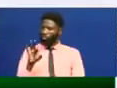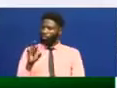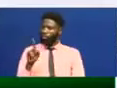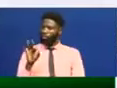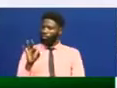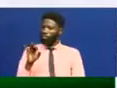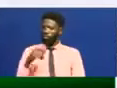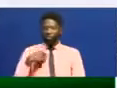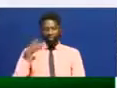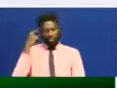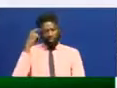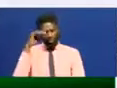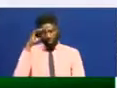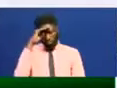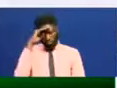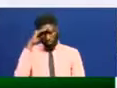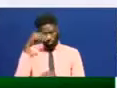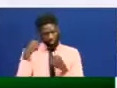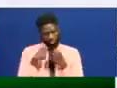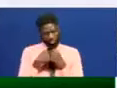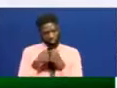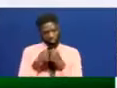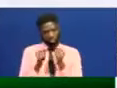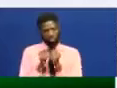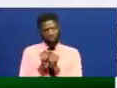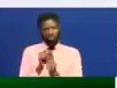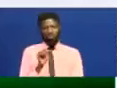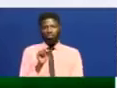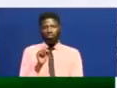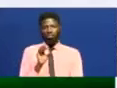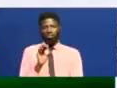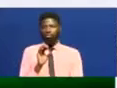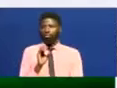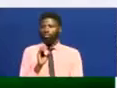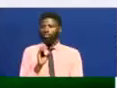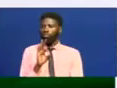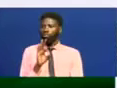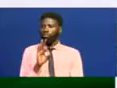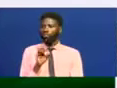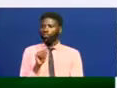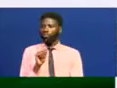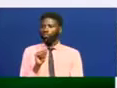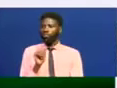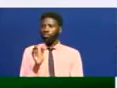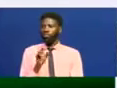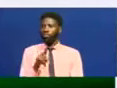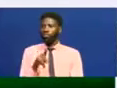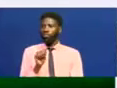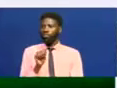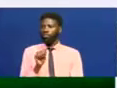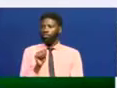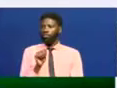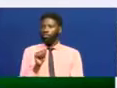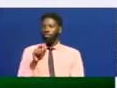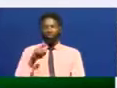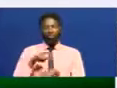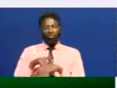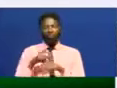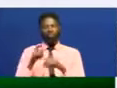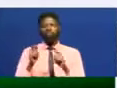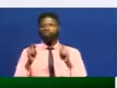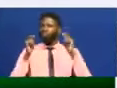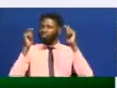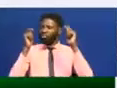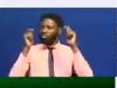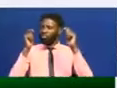it was Tusker against Sofapaka. They did a Premier League match. They did a substitute using